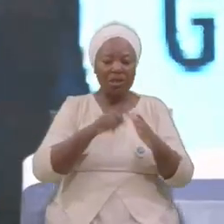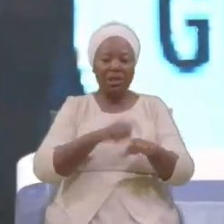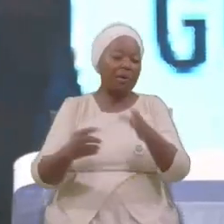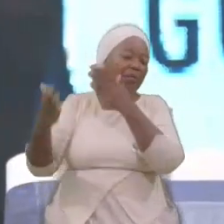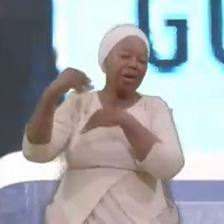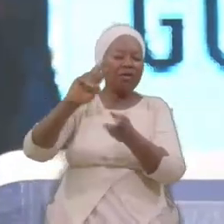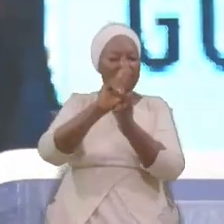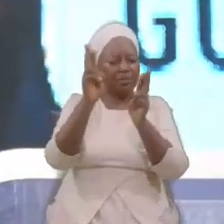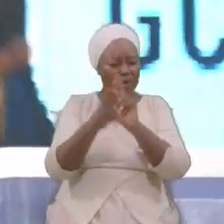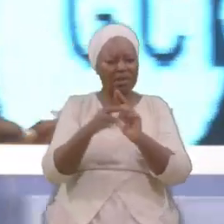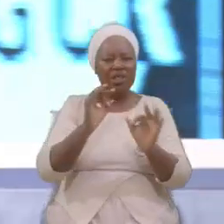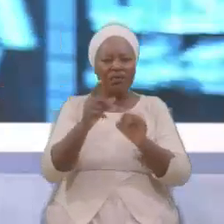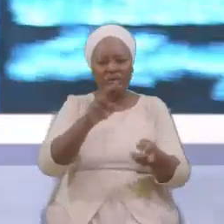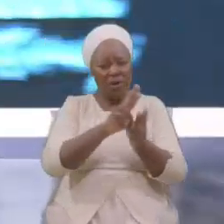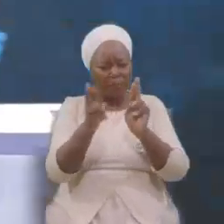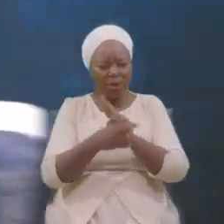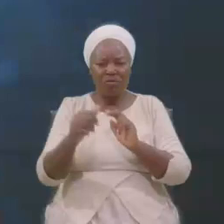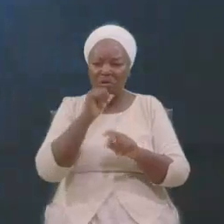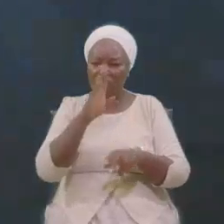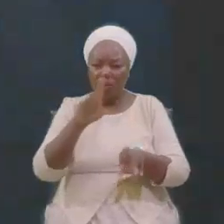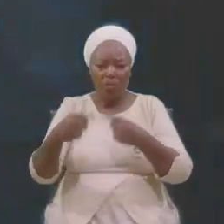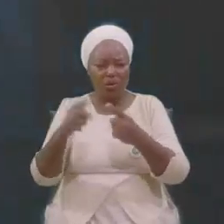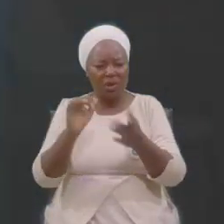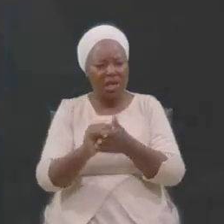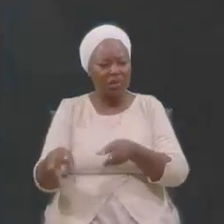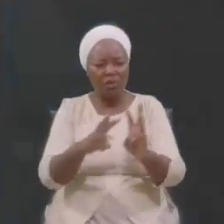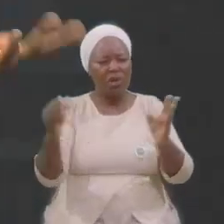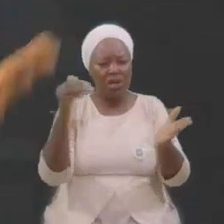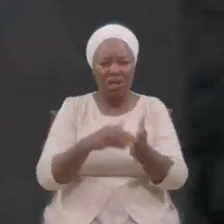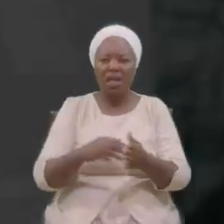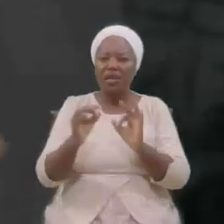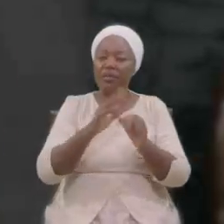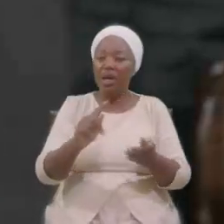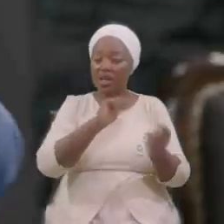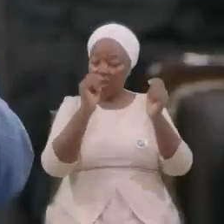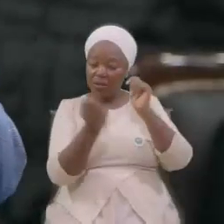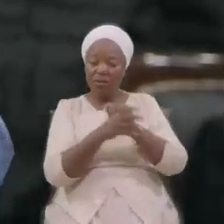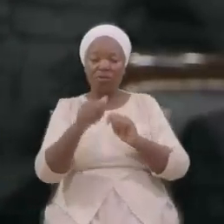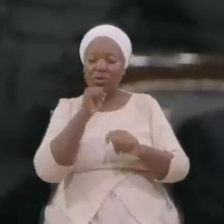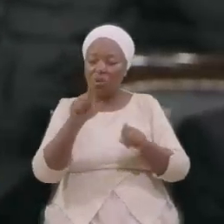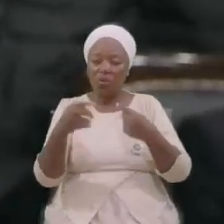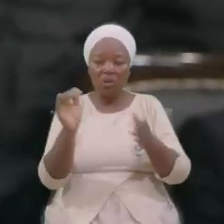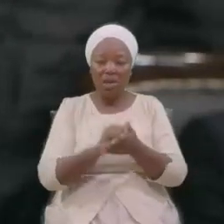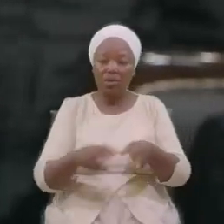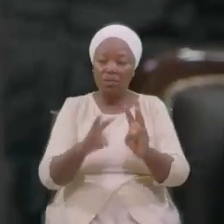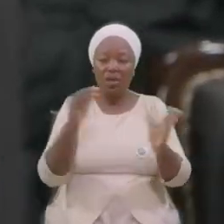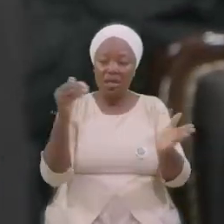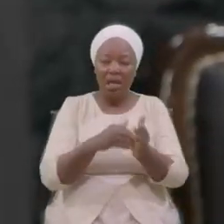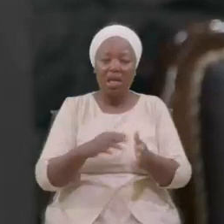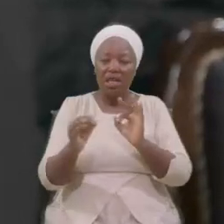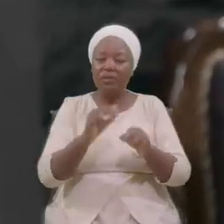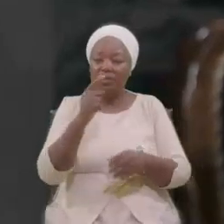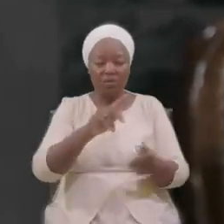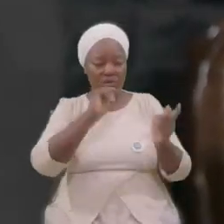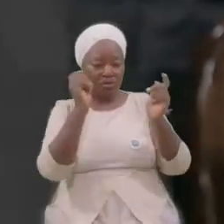If you repent, you'll not be going in that direction again. If you are transformed, you'll not be going that direction again. If a change